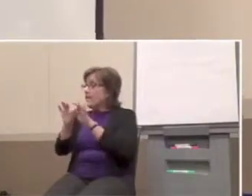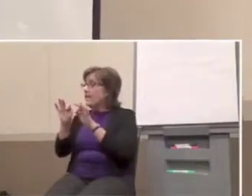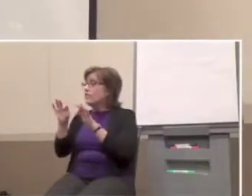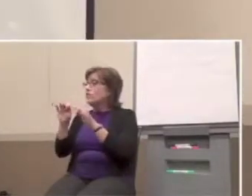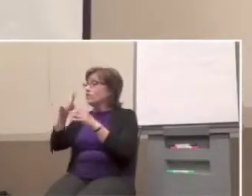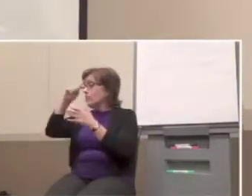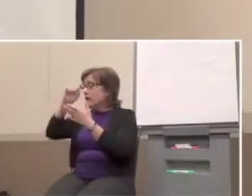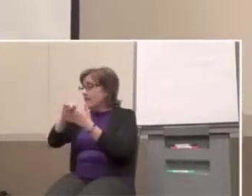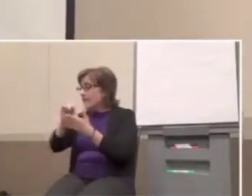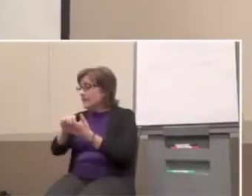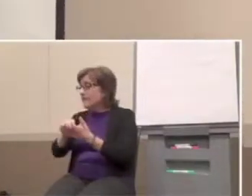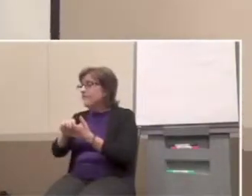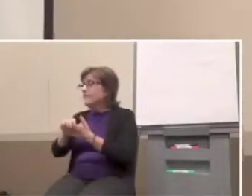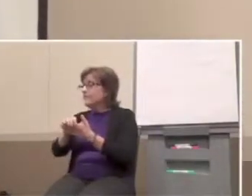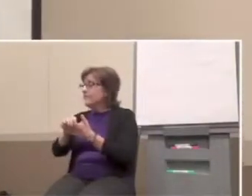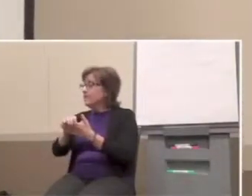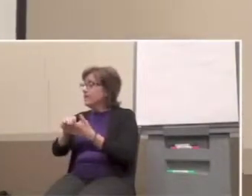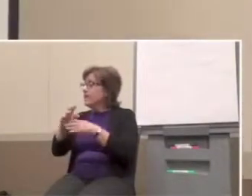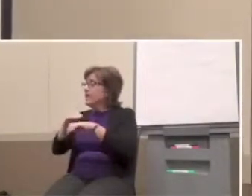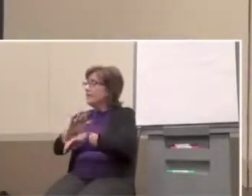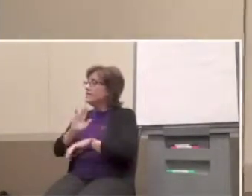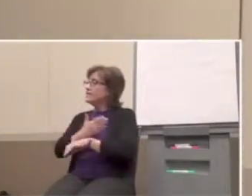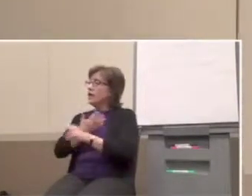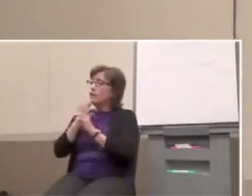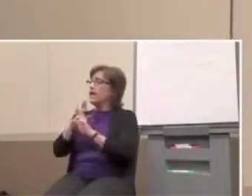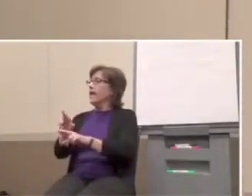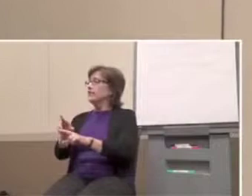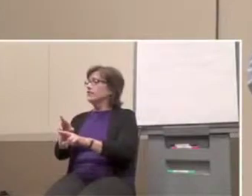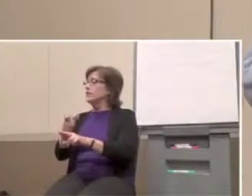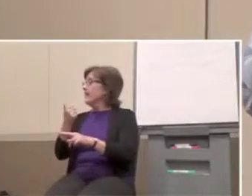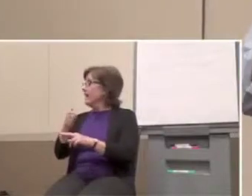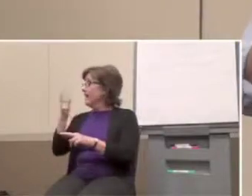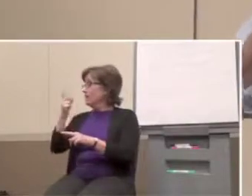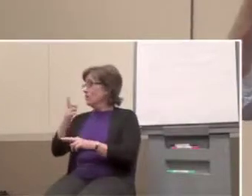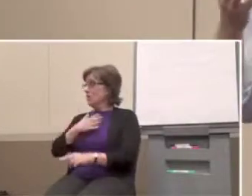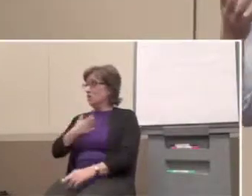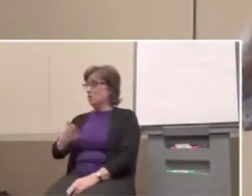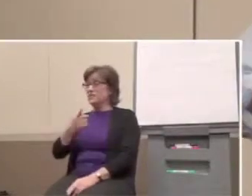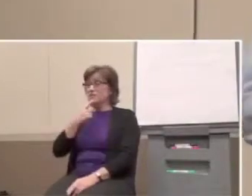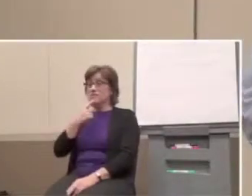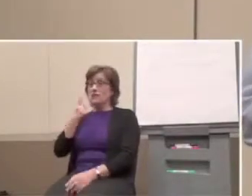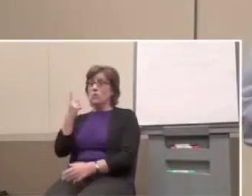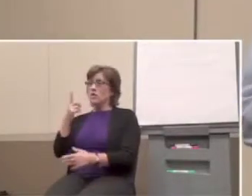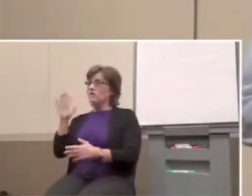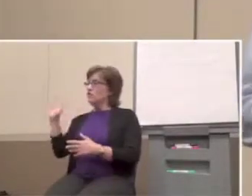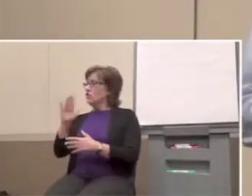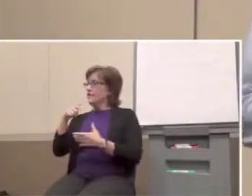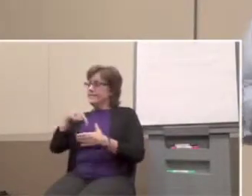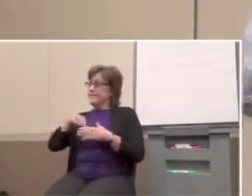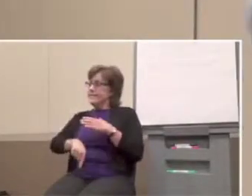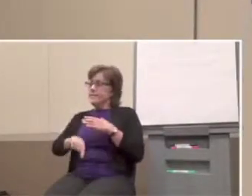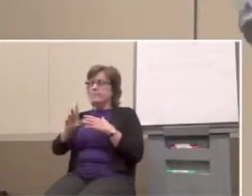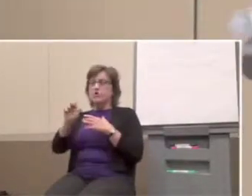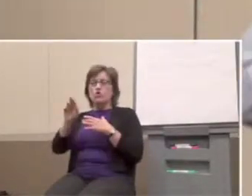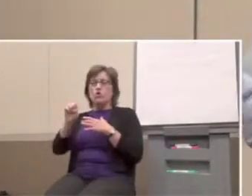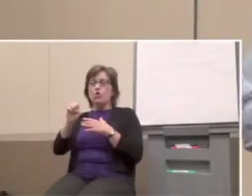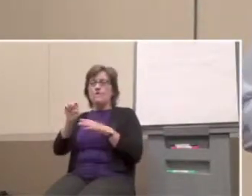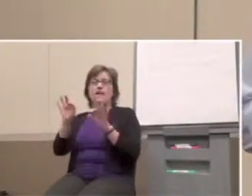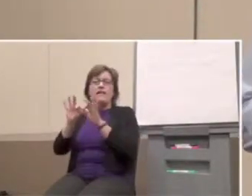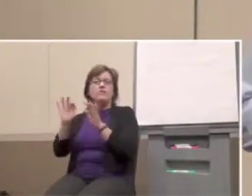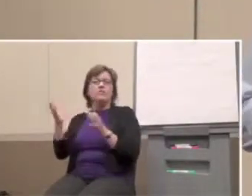affect our reactions, okay? So is anyone willing to say one of your deep core values? Anyone willing to go on the spot? Yes.